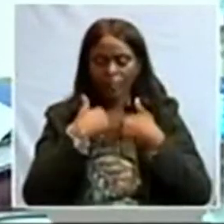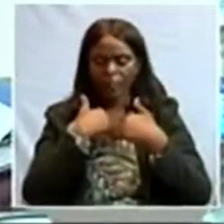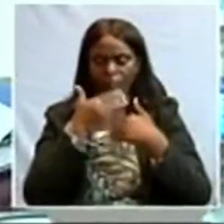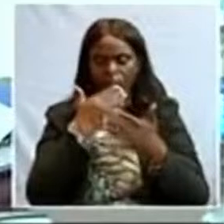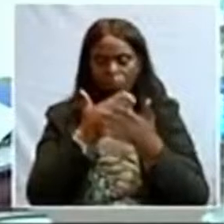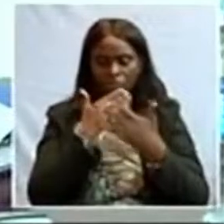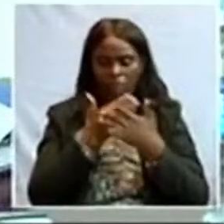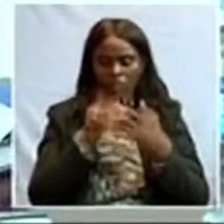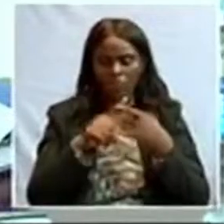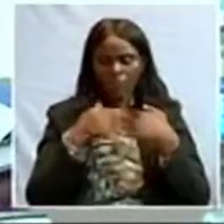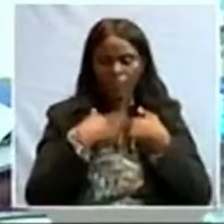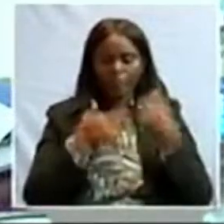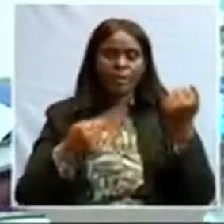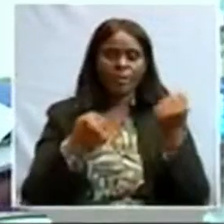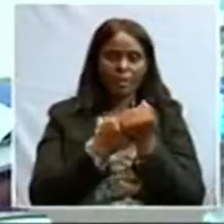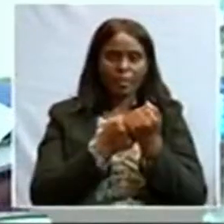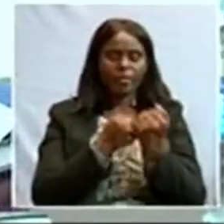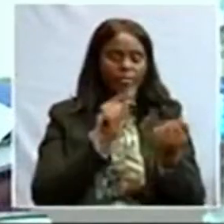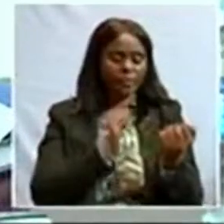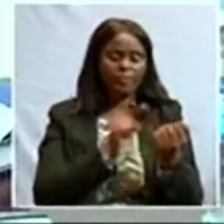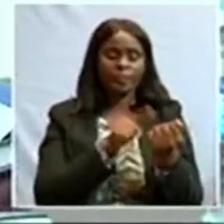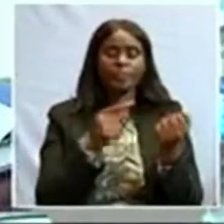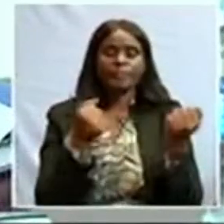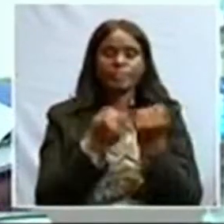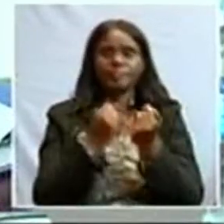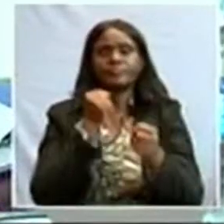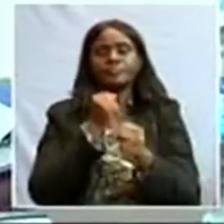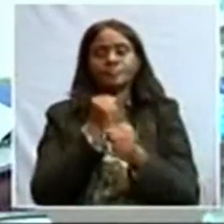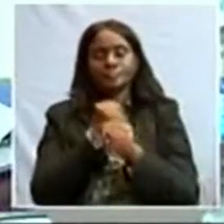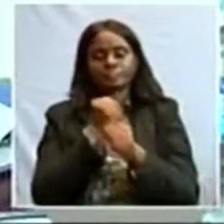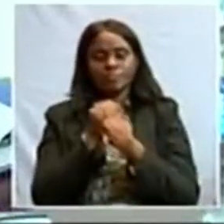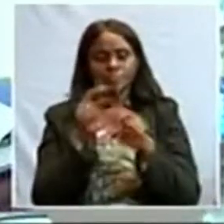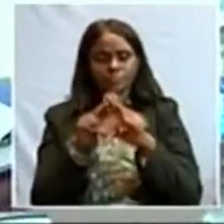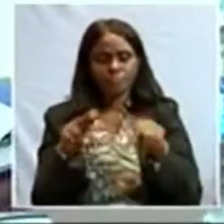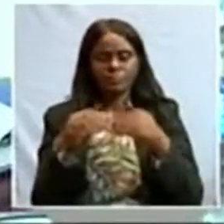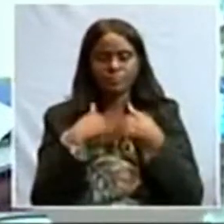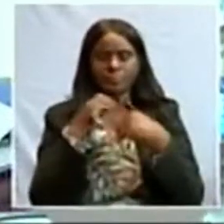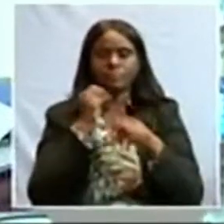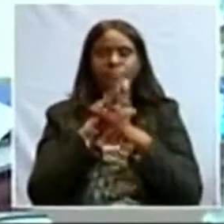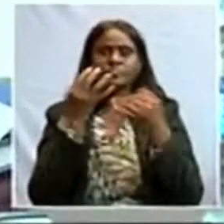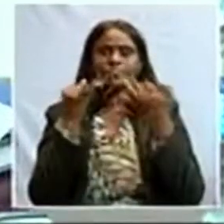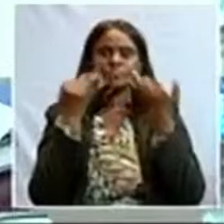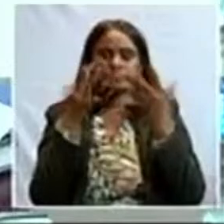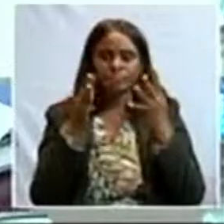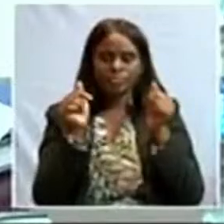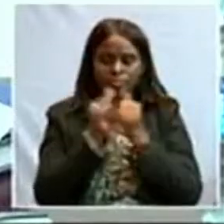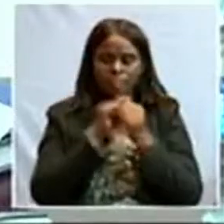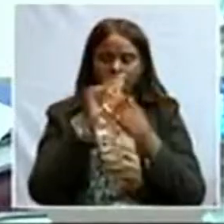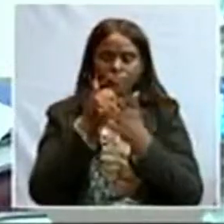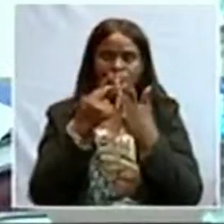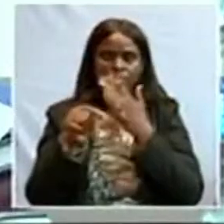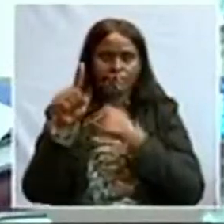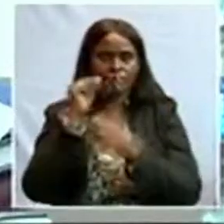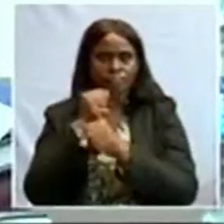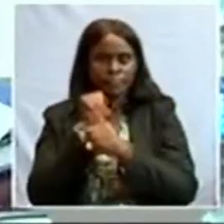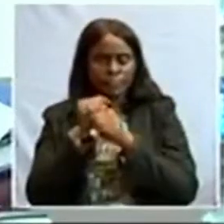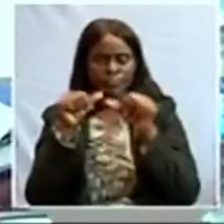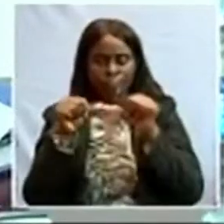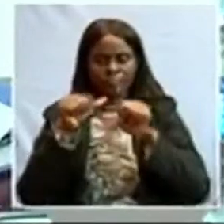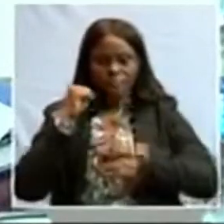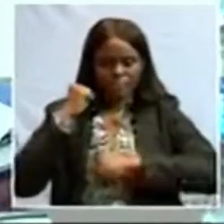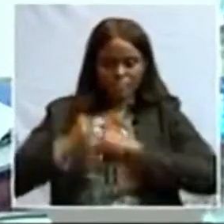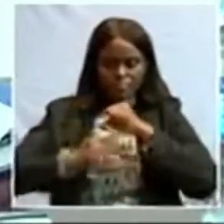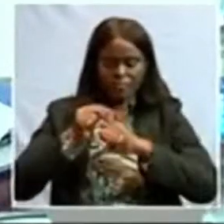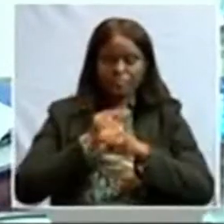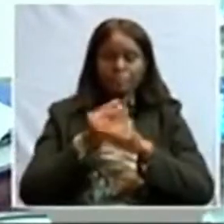to support decentralized operations. Chair has already indicated with the archives function, we are still struggling as a